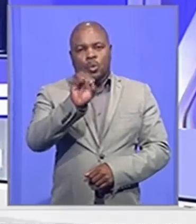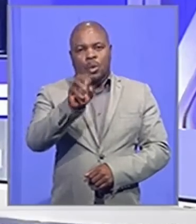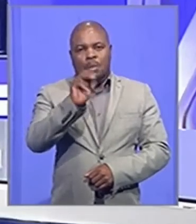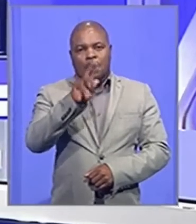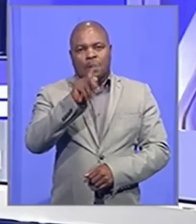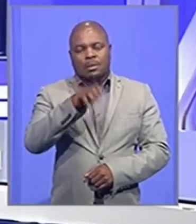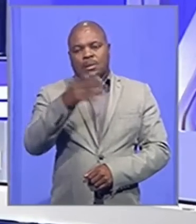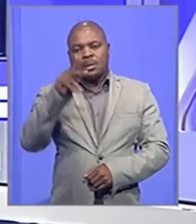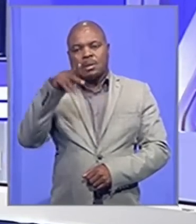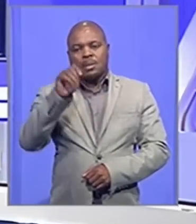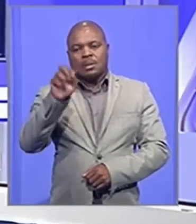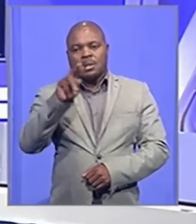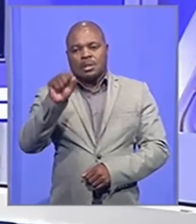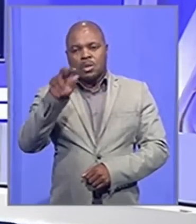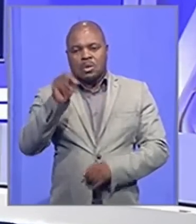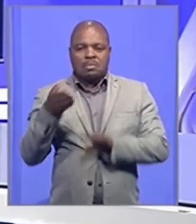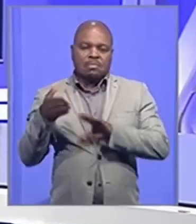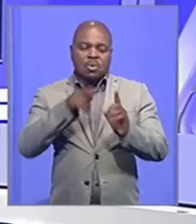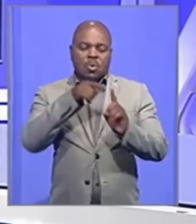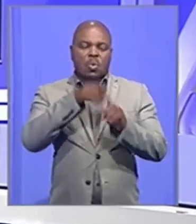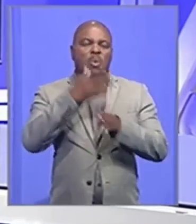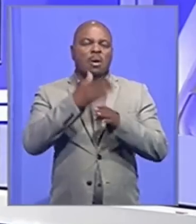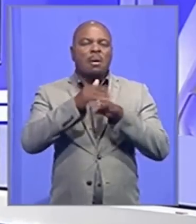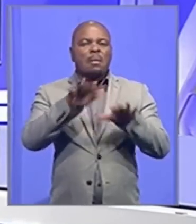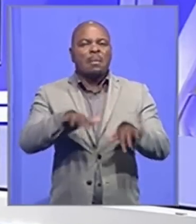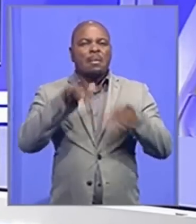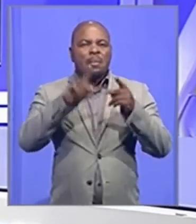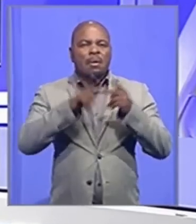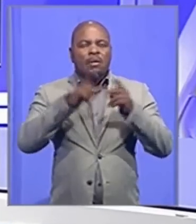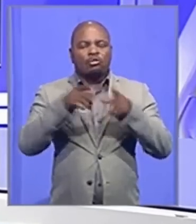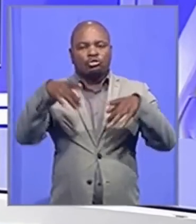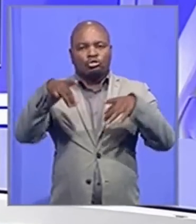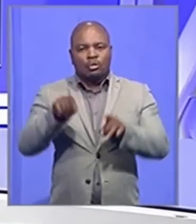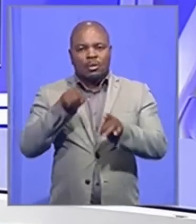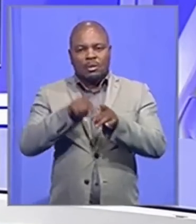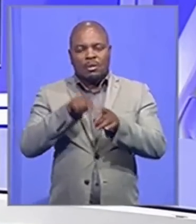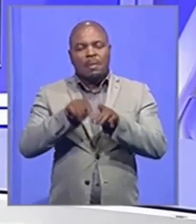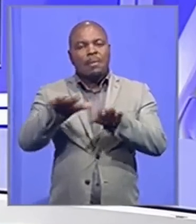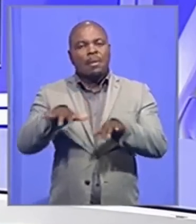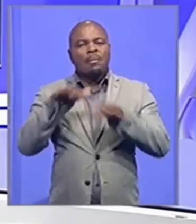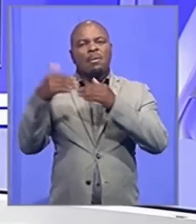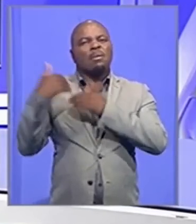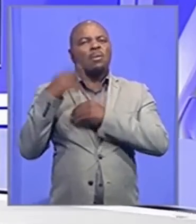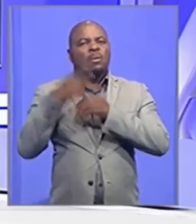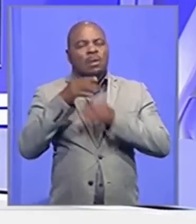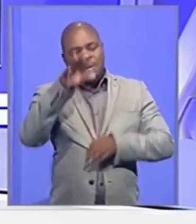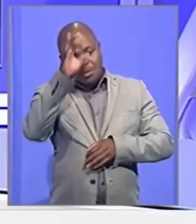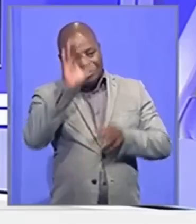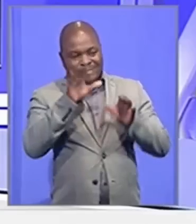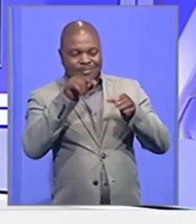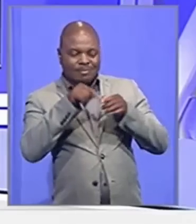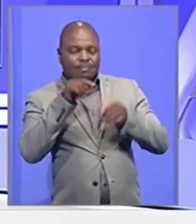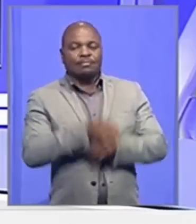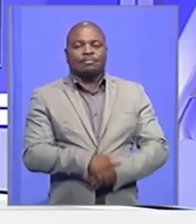a dira jaaka leloko la palamente le monnasetulo wa komiti ya palamente e malebana le merero ya sepodisi.